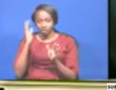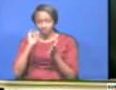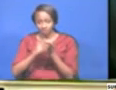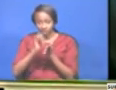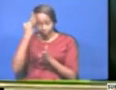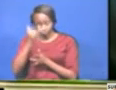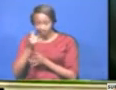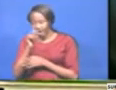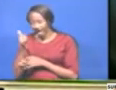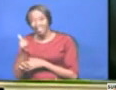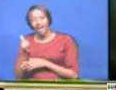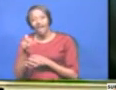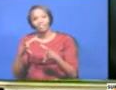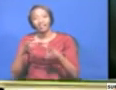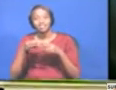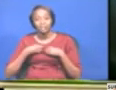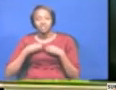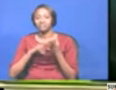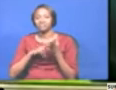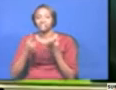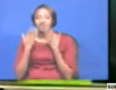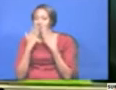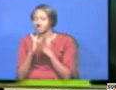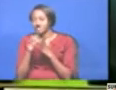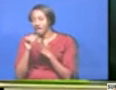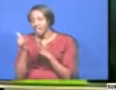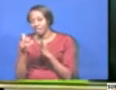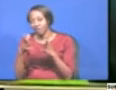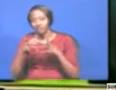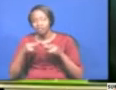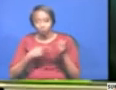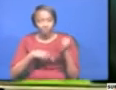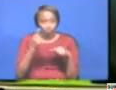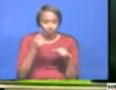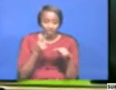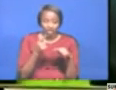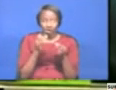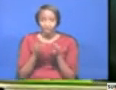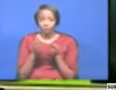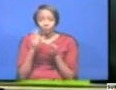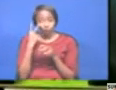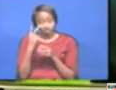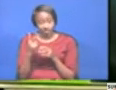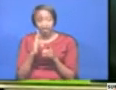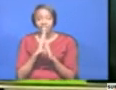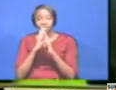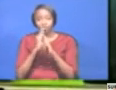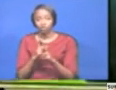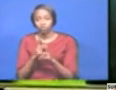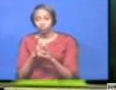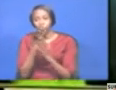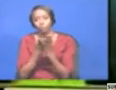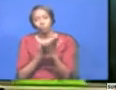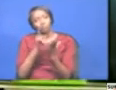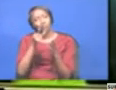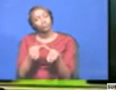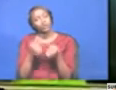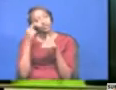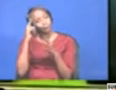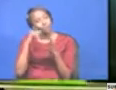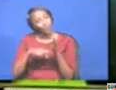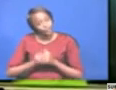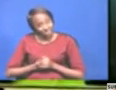results, you have the forms, your agents have given you the result forms, what would you be waiting for? And I